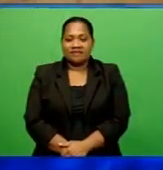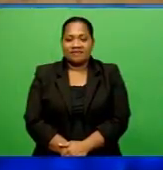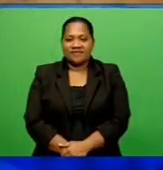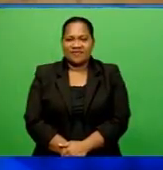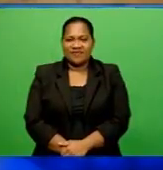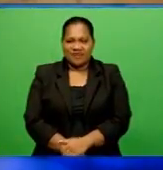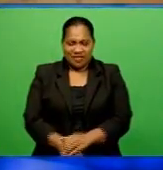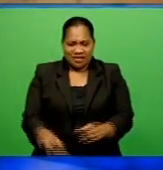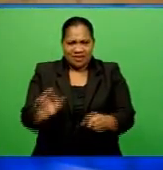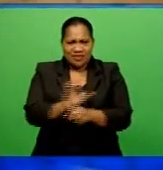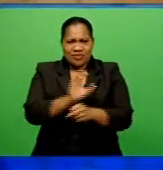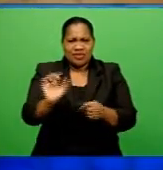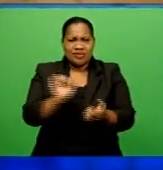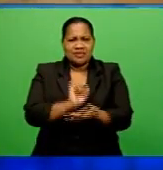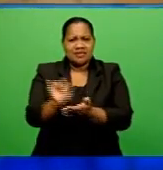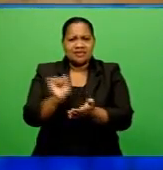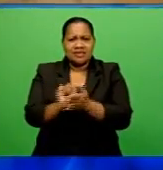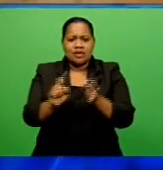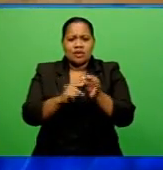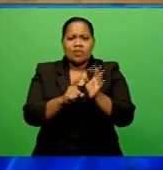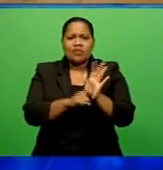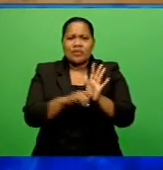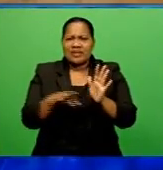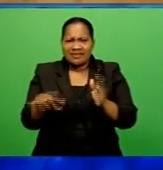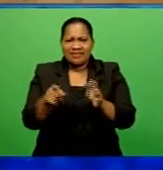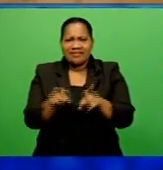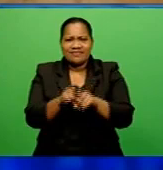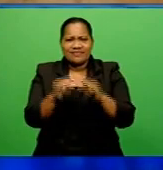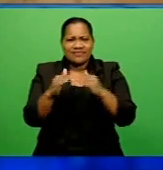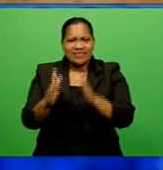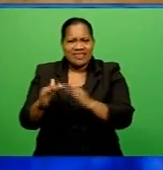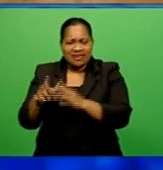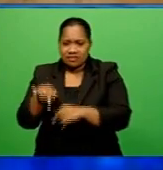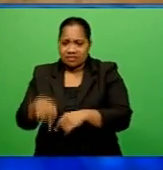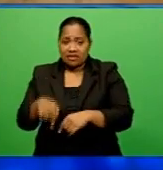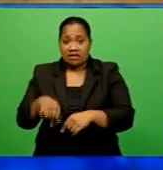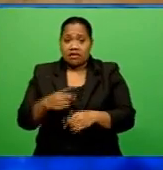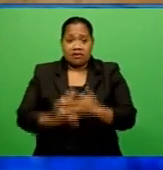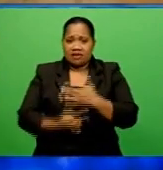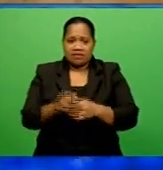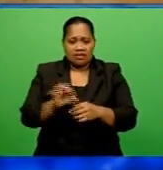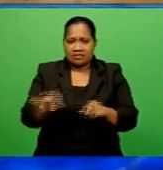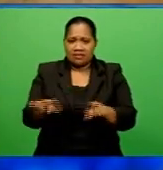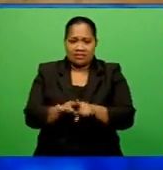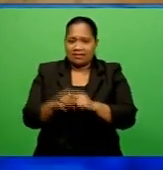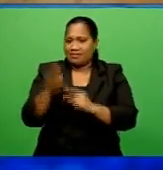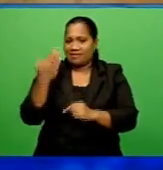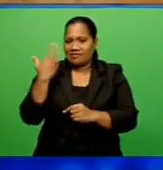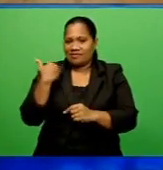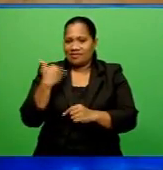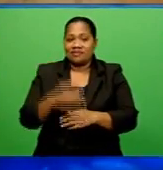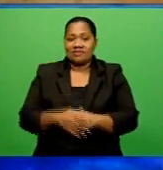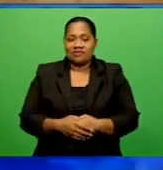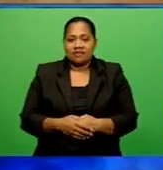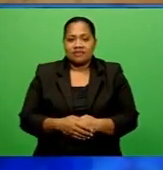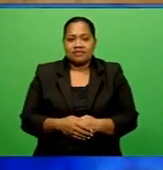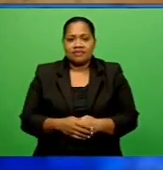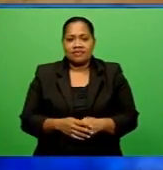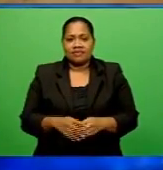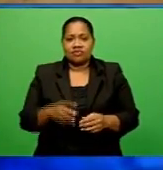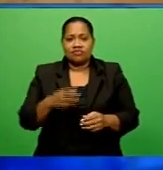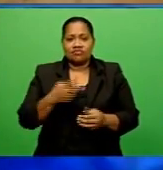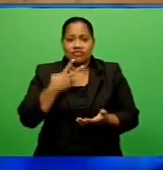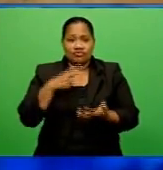The property valuers are not that active in the market as they used to be in the previous years. Valuers Registration Board Chair Dr.